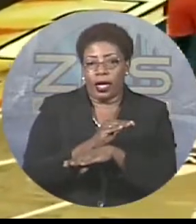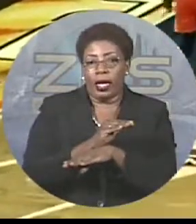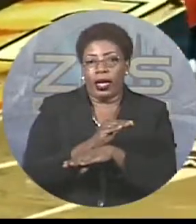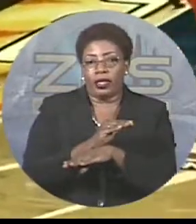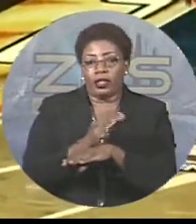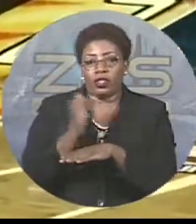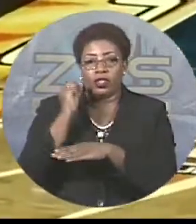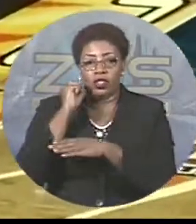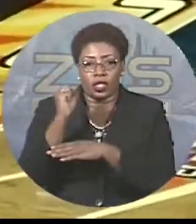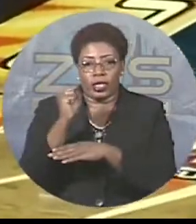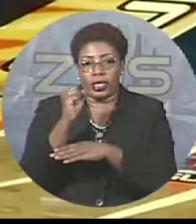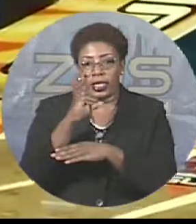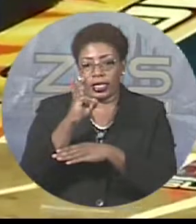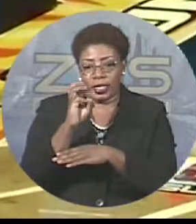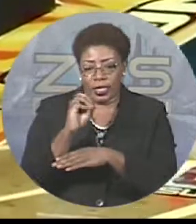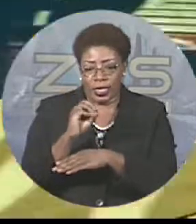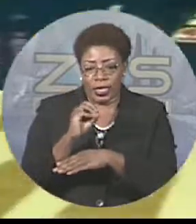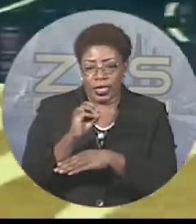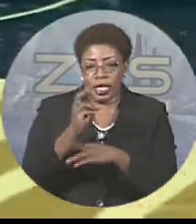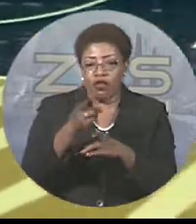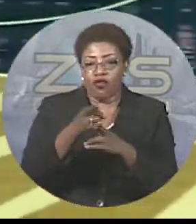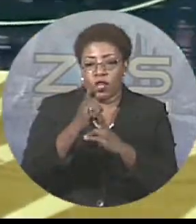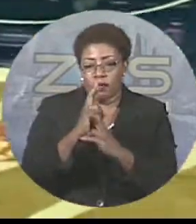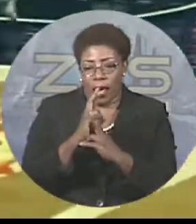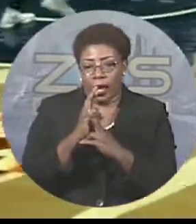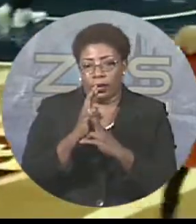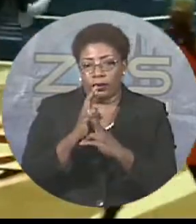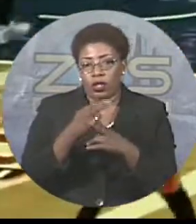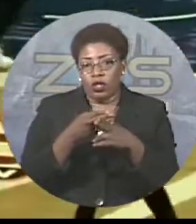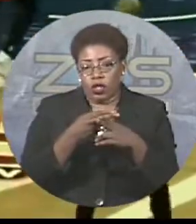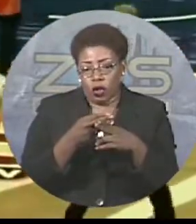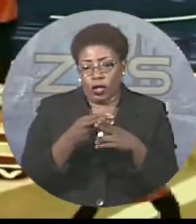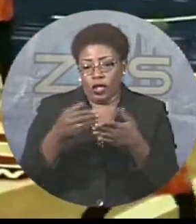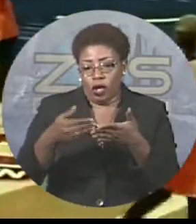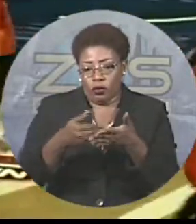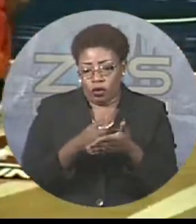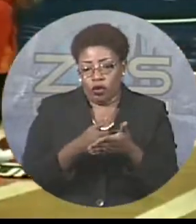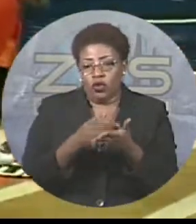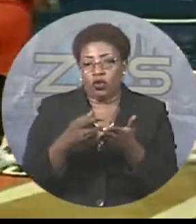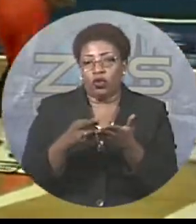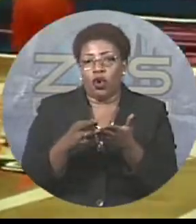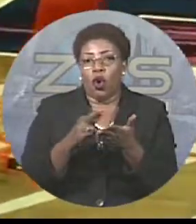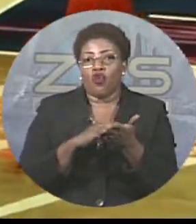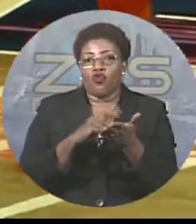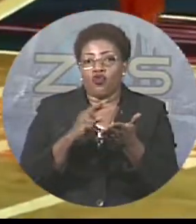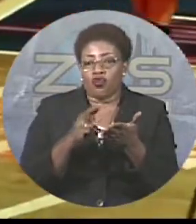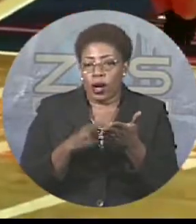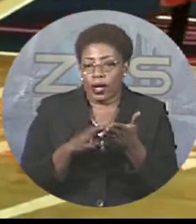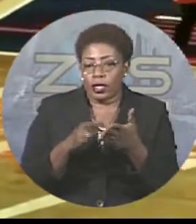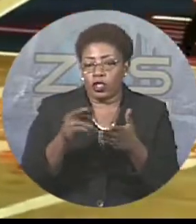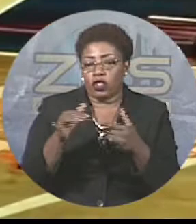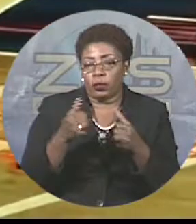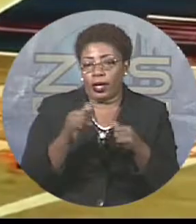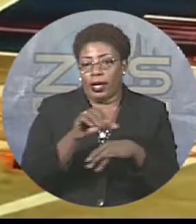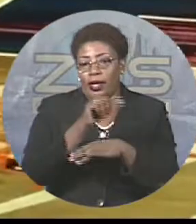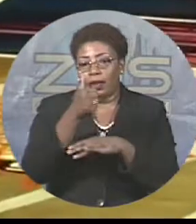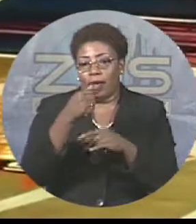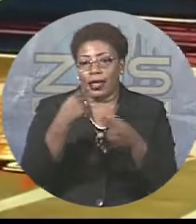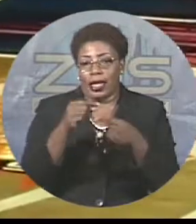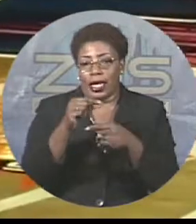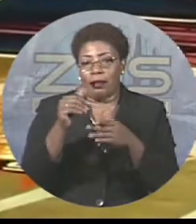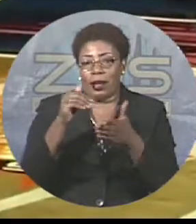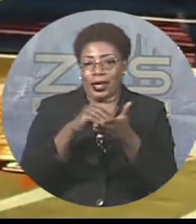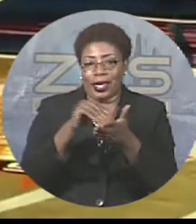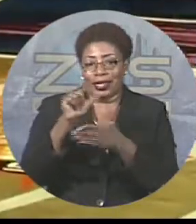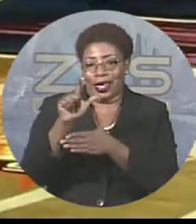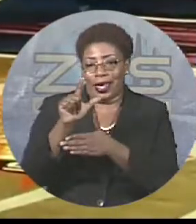is just 16 rebounds shy of breaking the single-season rebounding record. With another game to go on Sunday against LA,